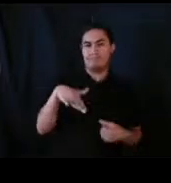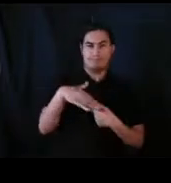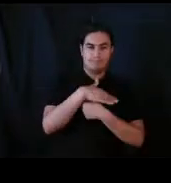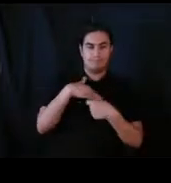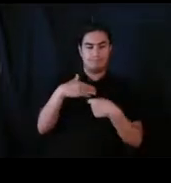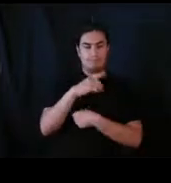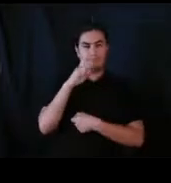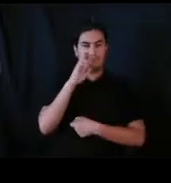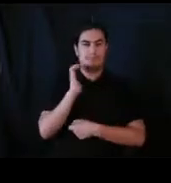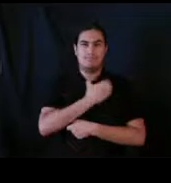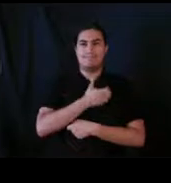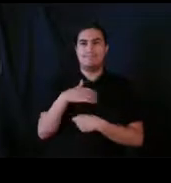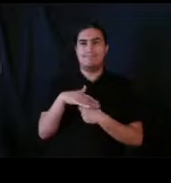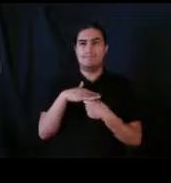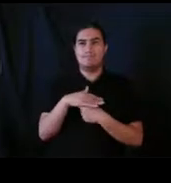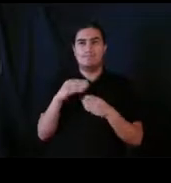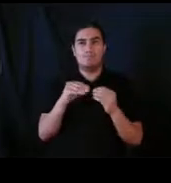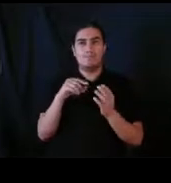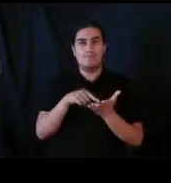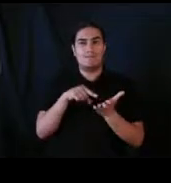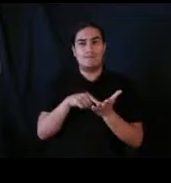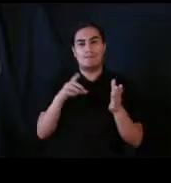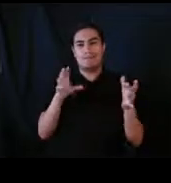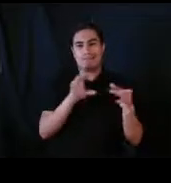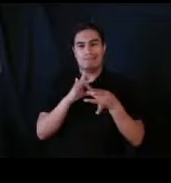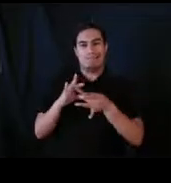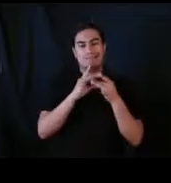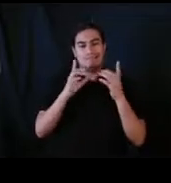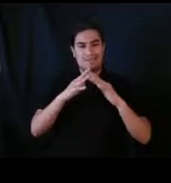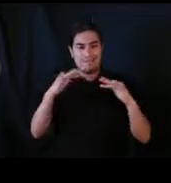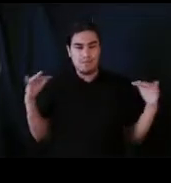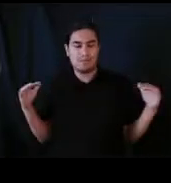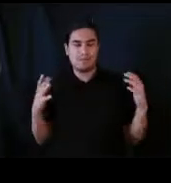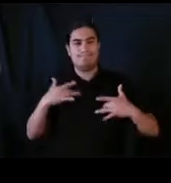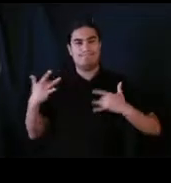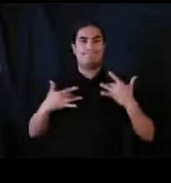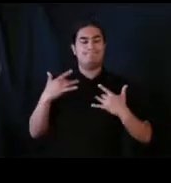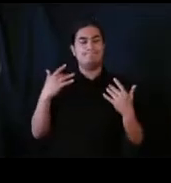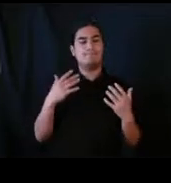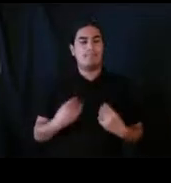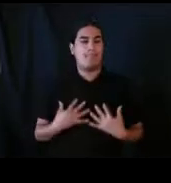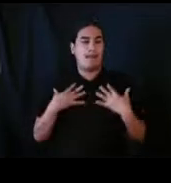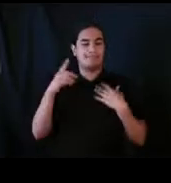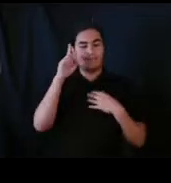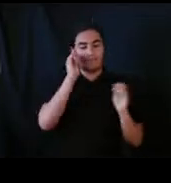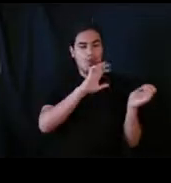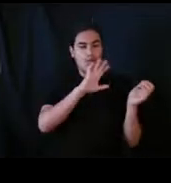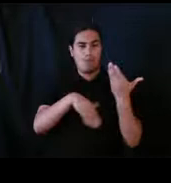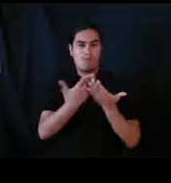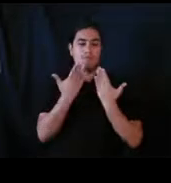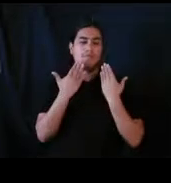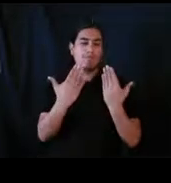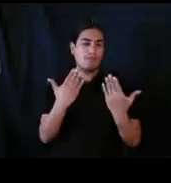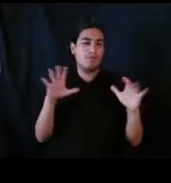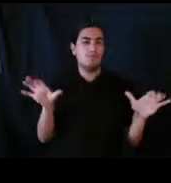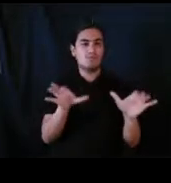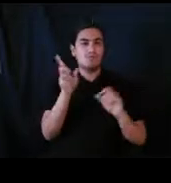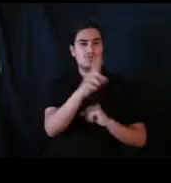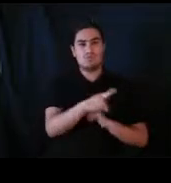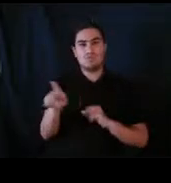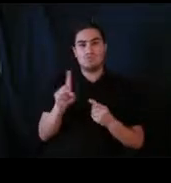region as more affordable connected diverse and healthy and vibrant for all and so with that i want to thank you and encourage you to